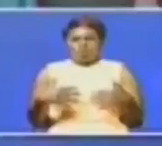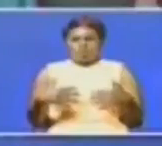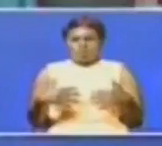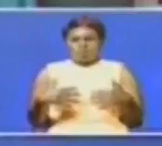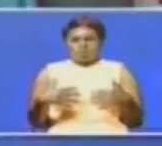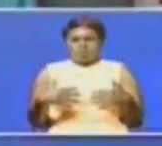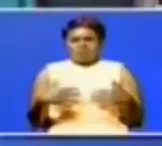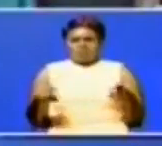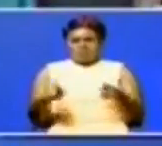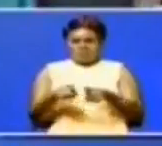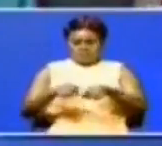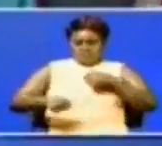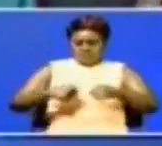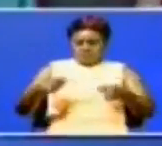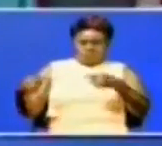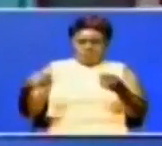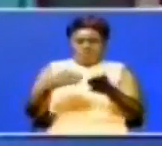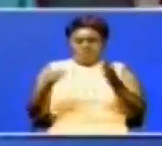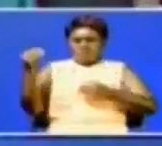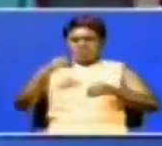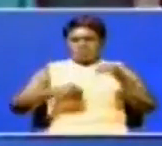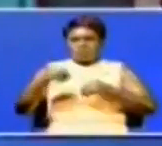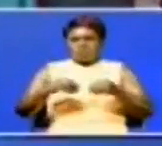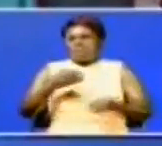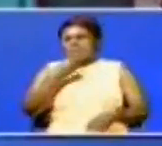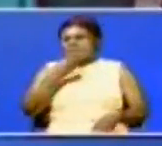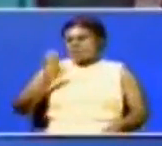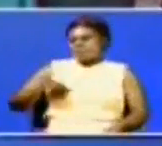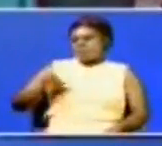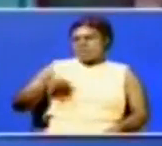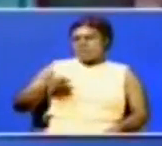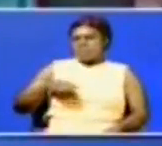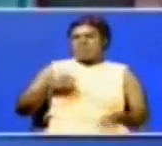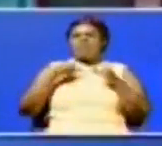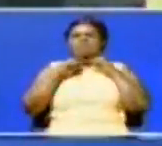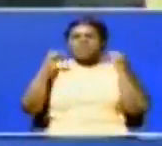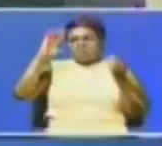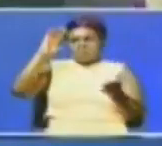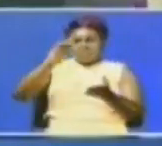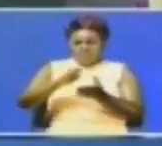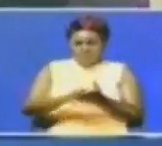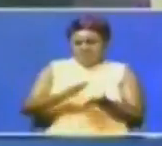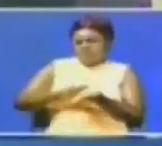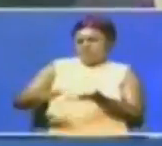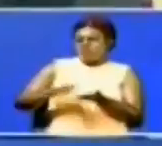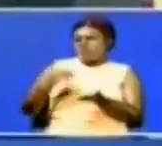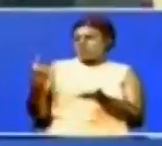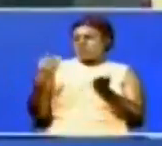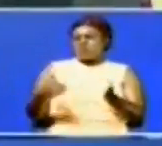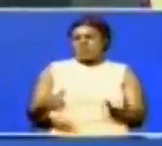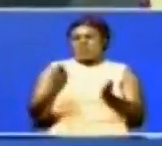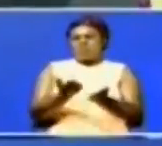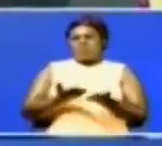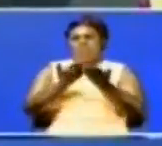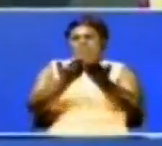Haji, who has been active in the war on corruption. The men and women of the cloth believe that repentance is the way to go. To provide